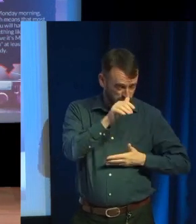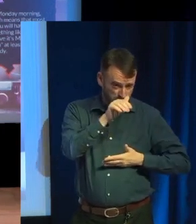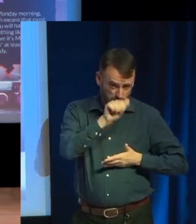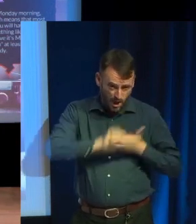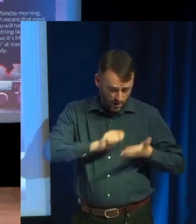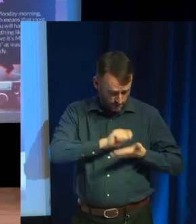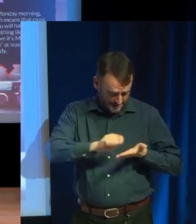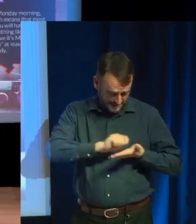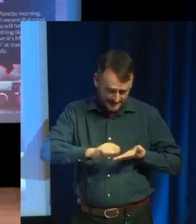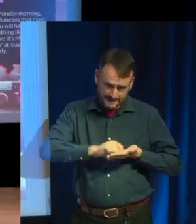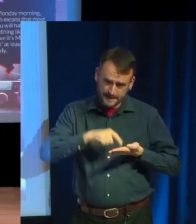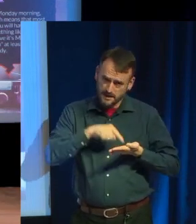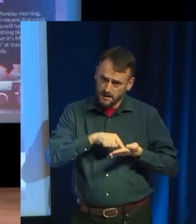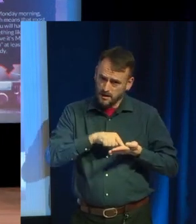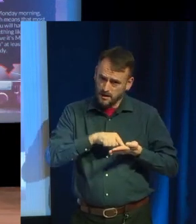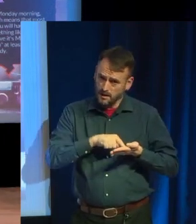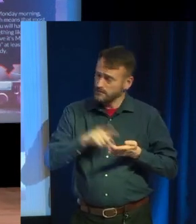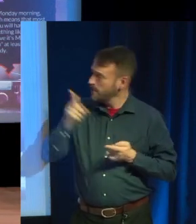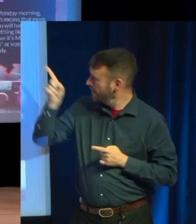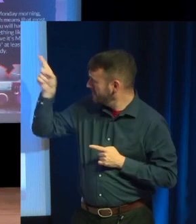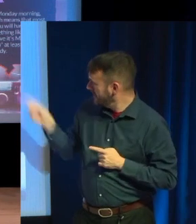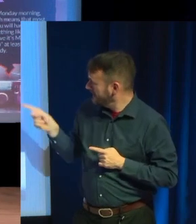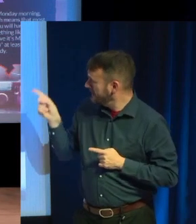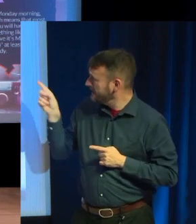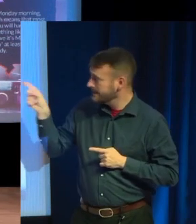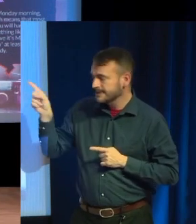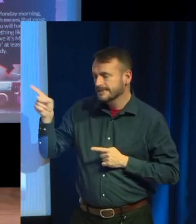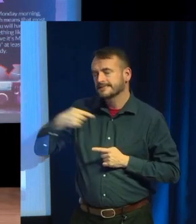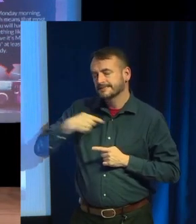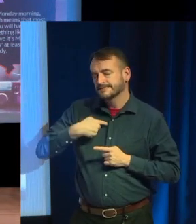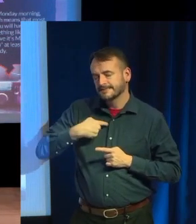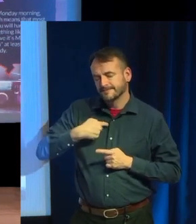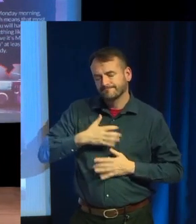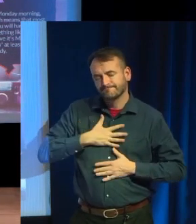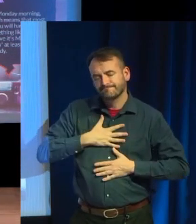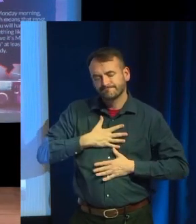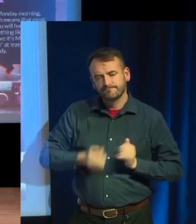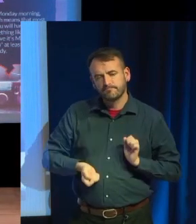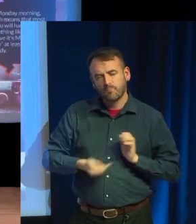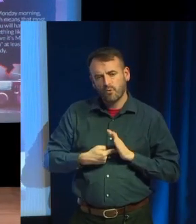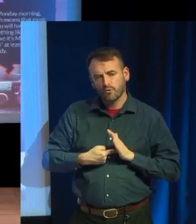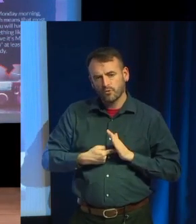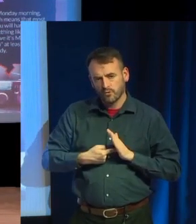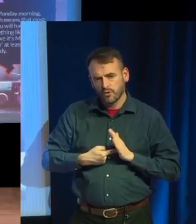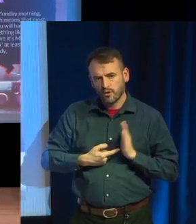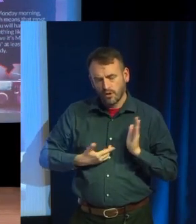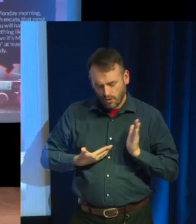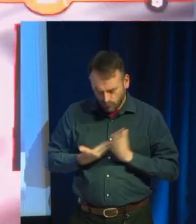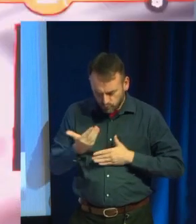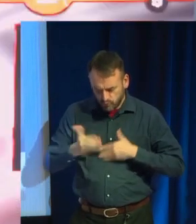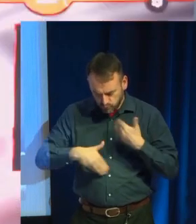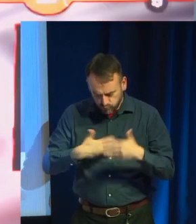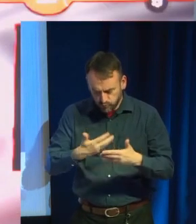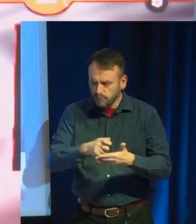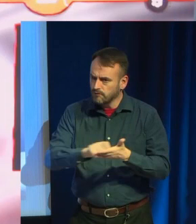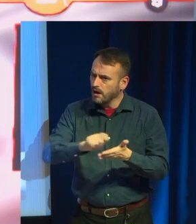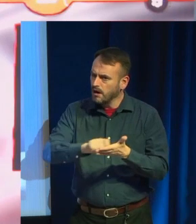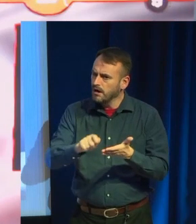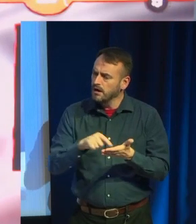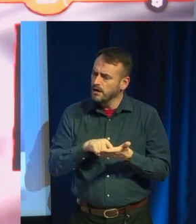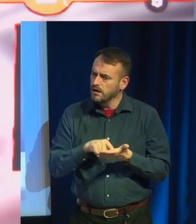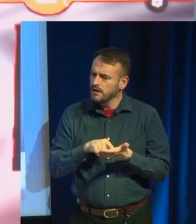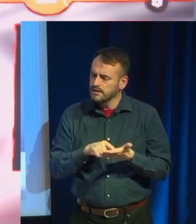these were the things that were most important to me, and I found out while writing on this. The first